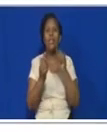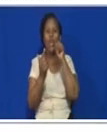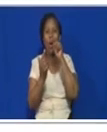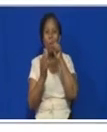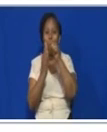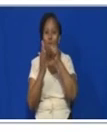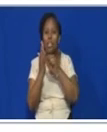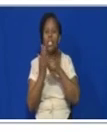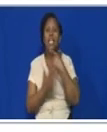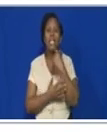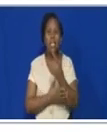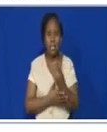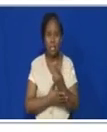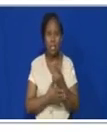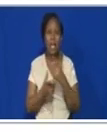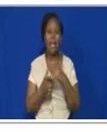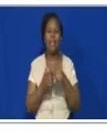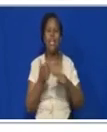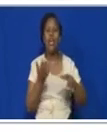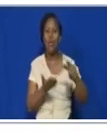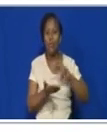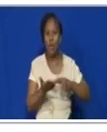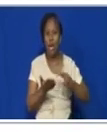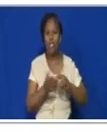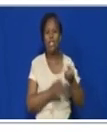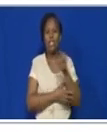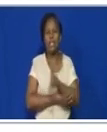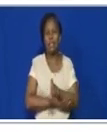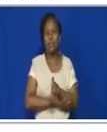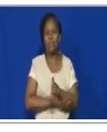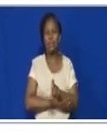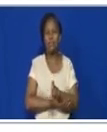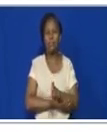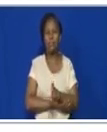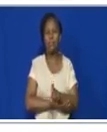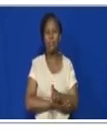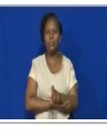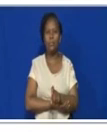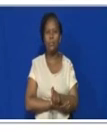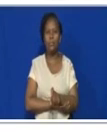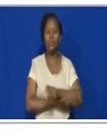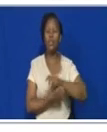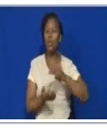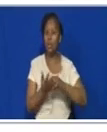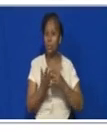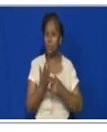is mentioned and then value is added. What we mean is